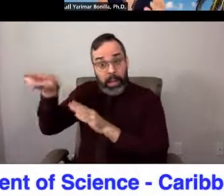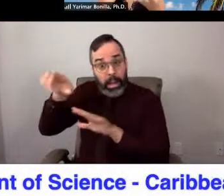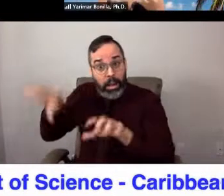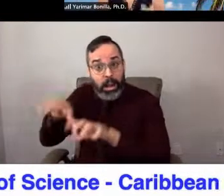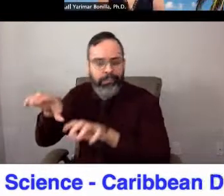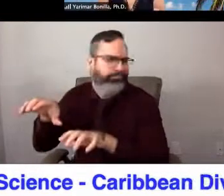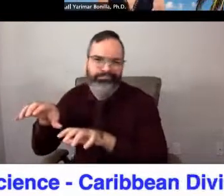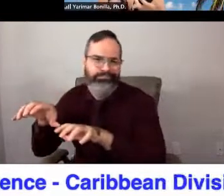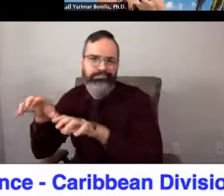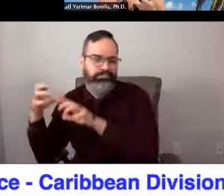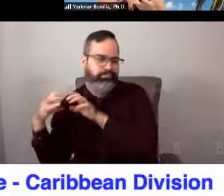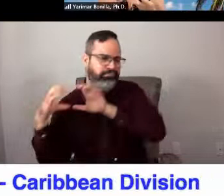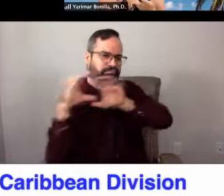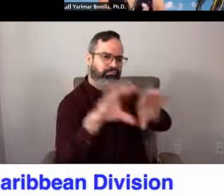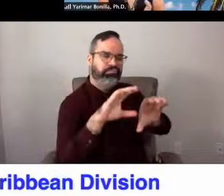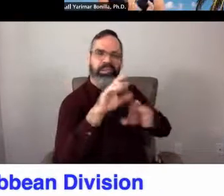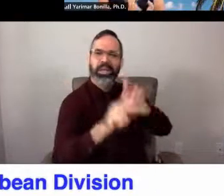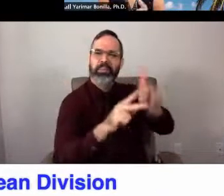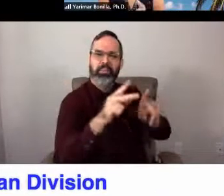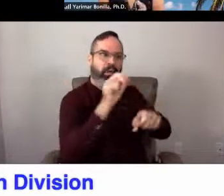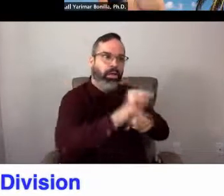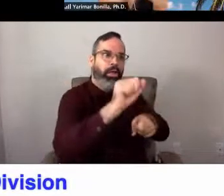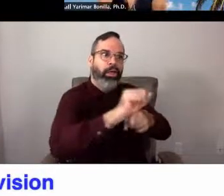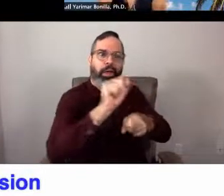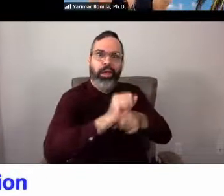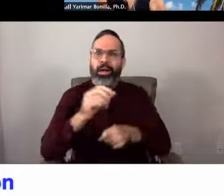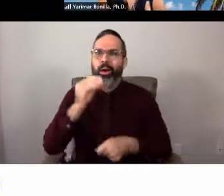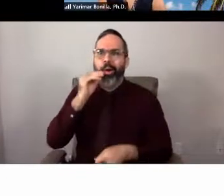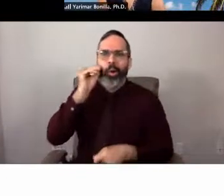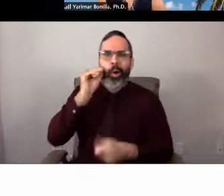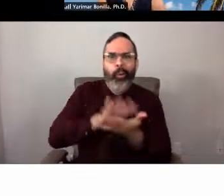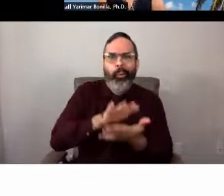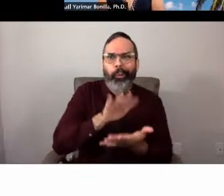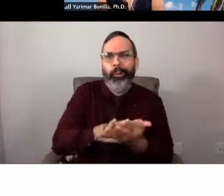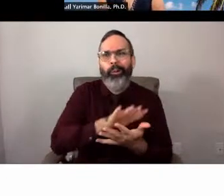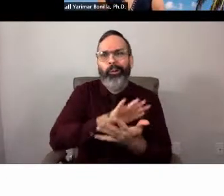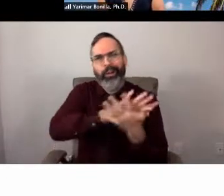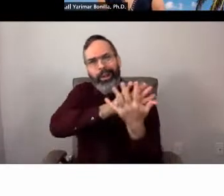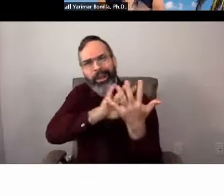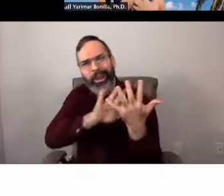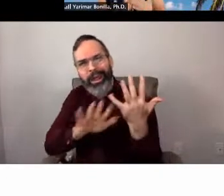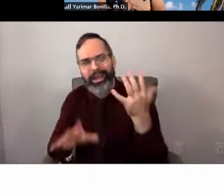lockdowns, curfews, homeschooling, and I really wonder, like, I keep